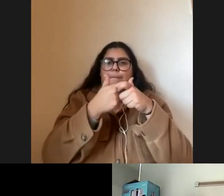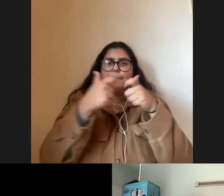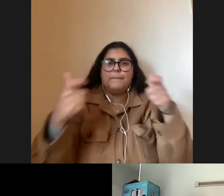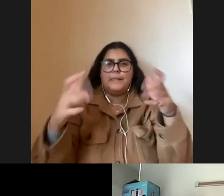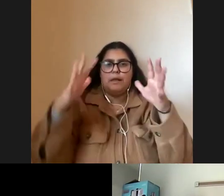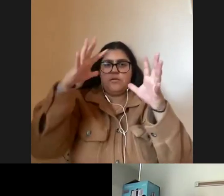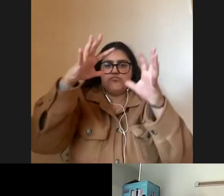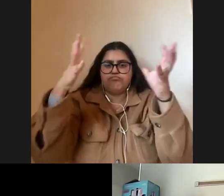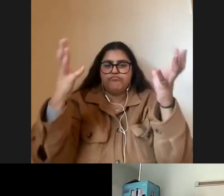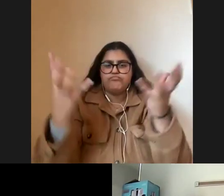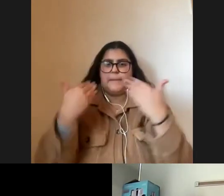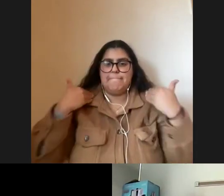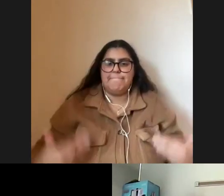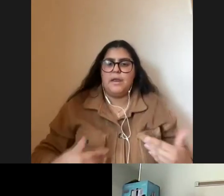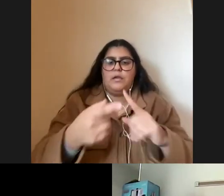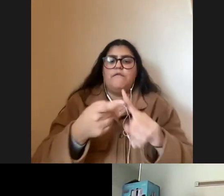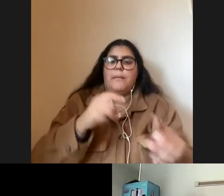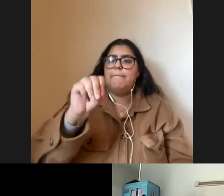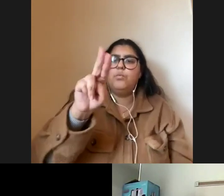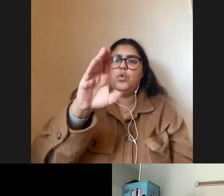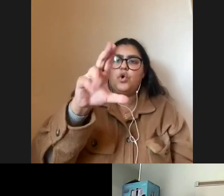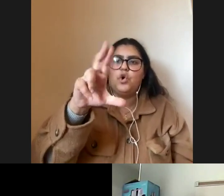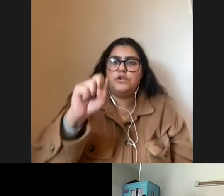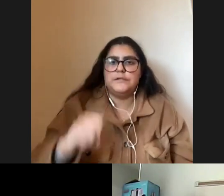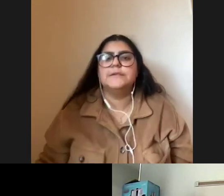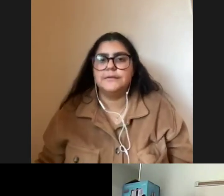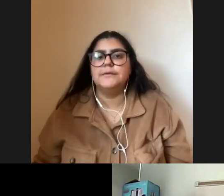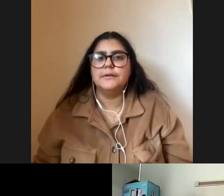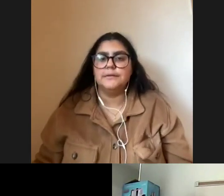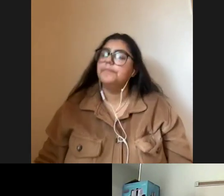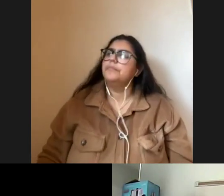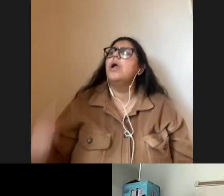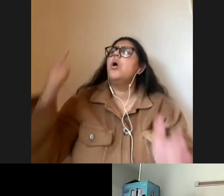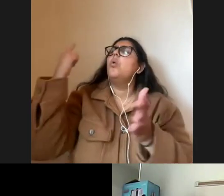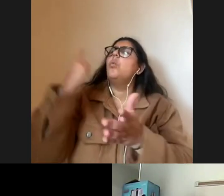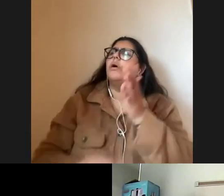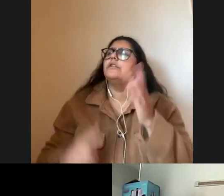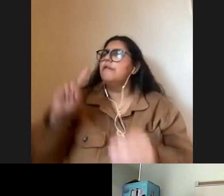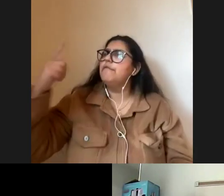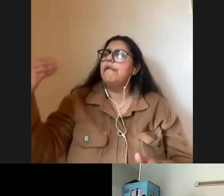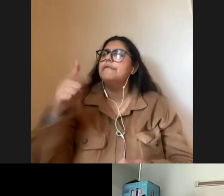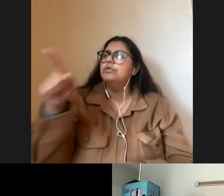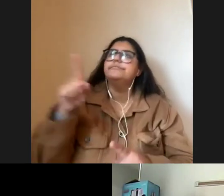field around them as they sleep. So cool. Yeah. What is the first fish you ever caught? Nomi from San Jose would like to